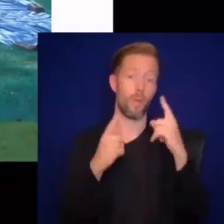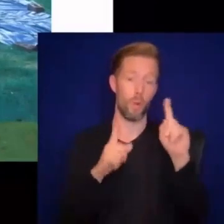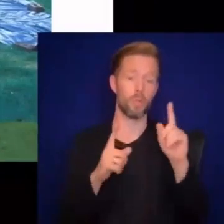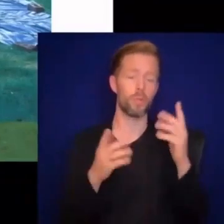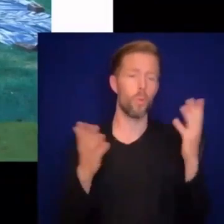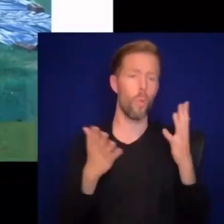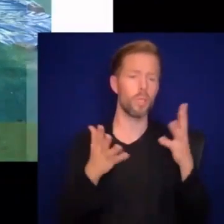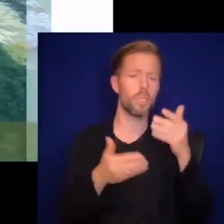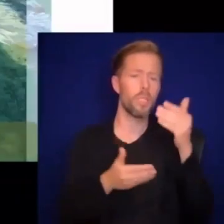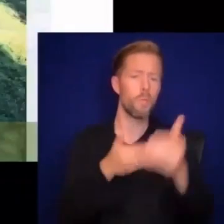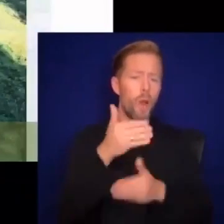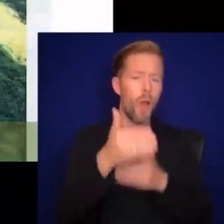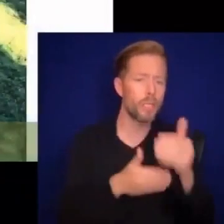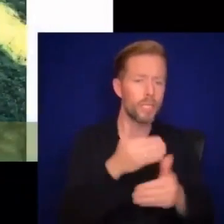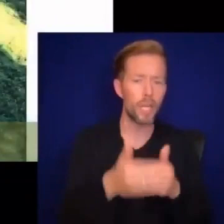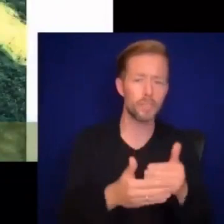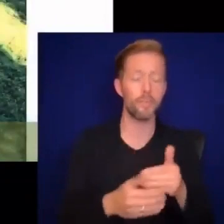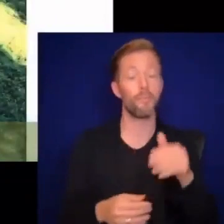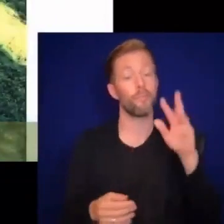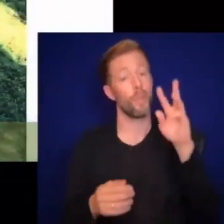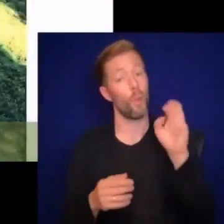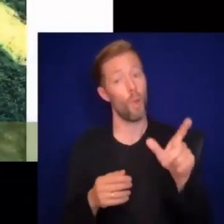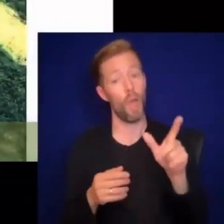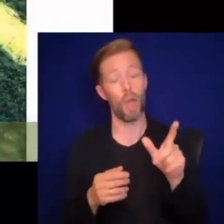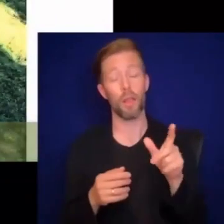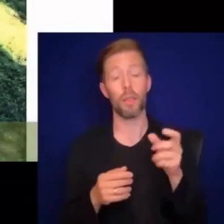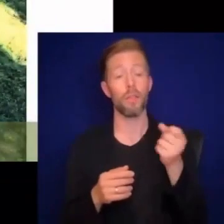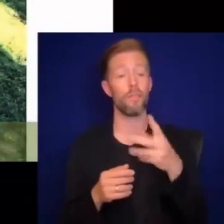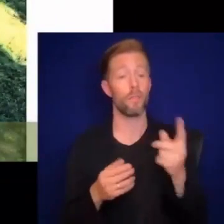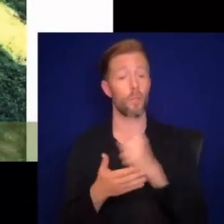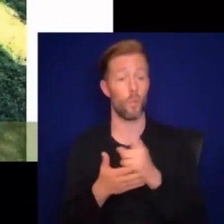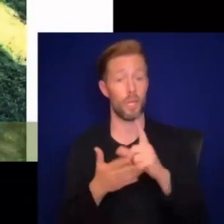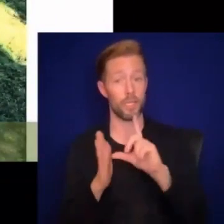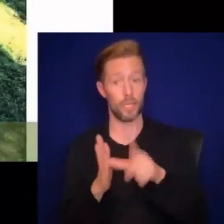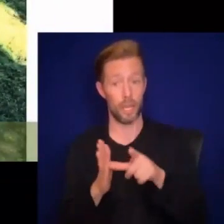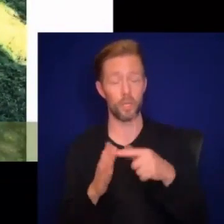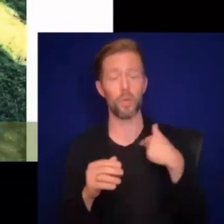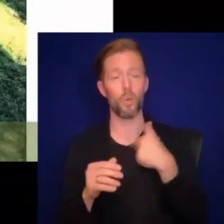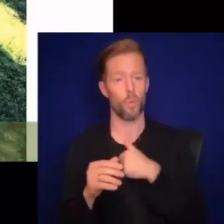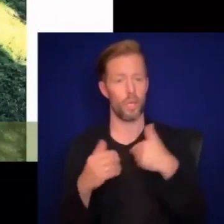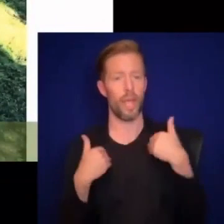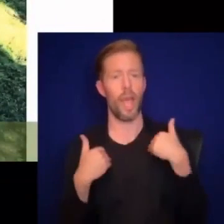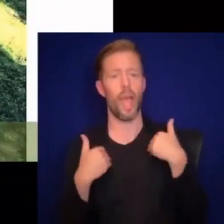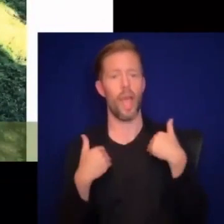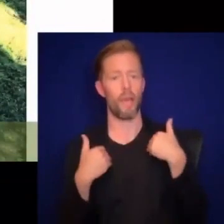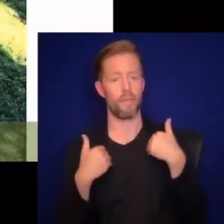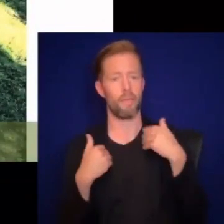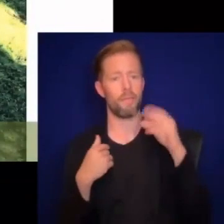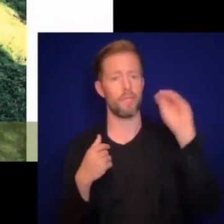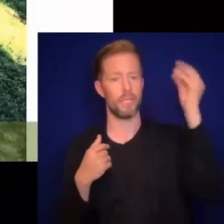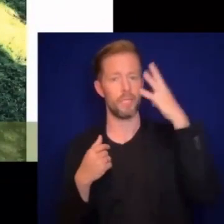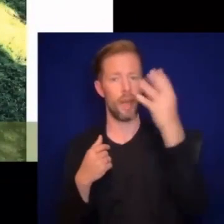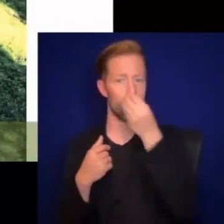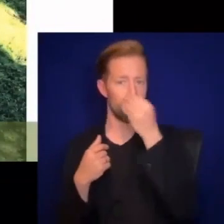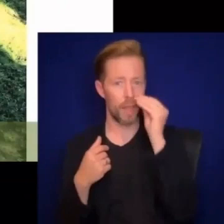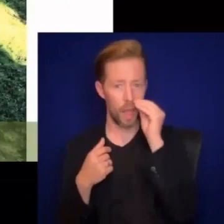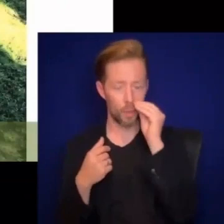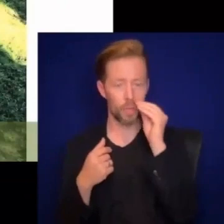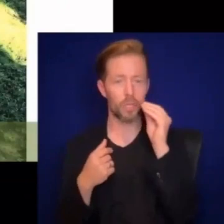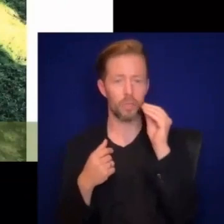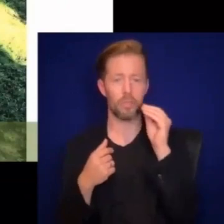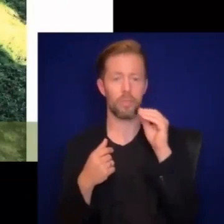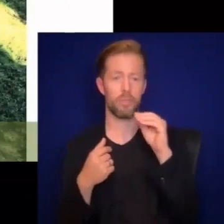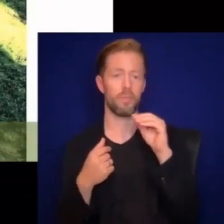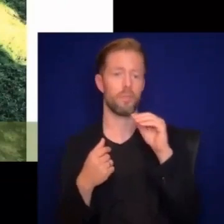photosynthesis works. What is that process? Well, some weeks later, we had like a